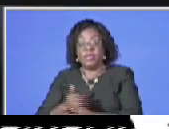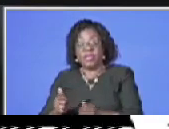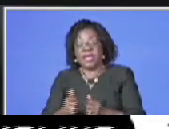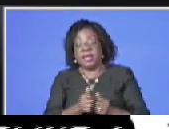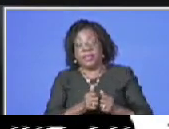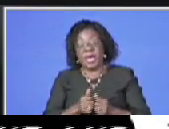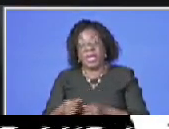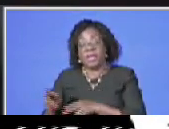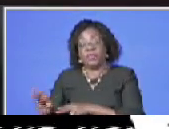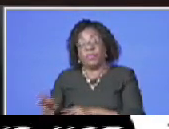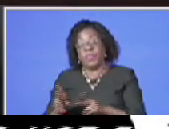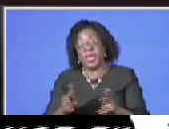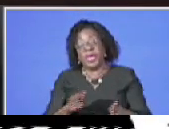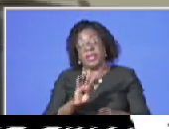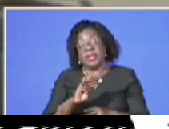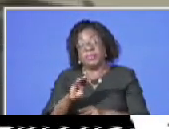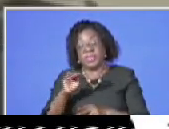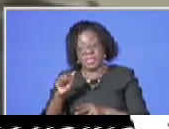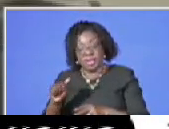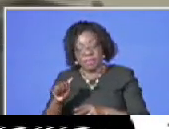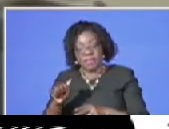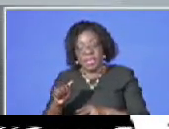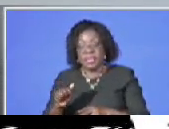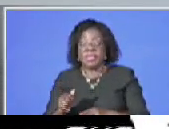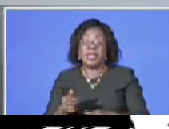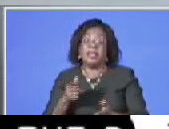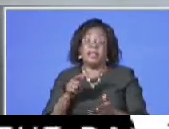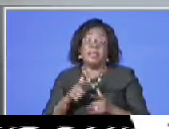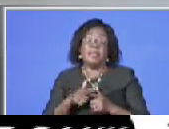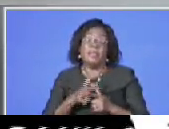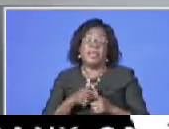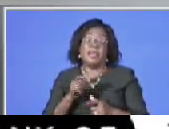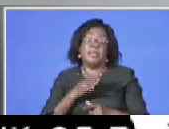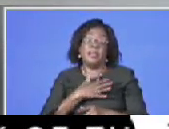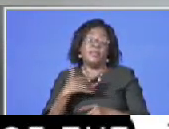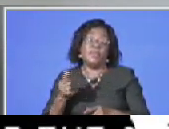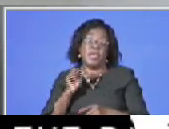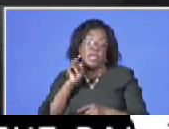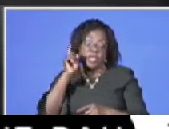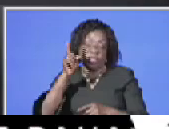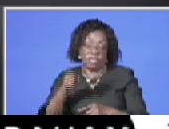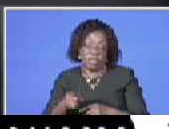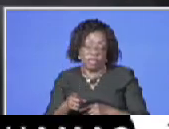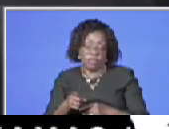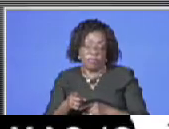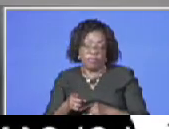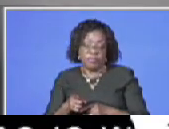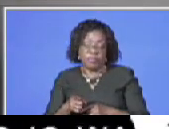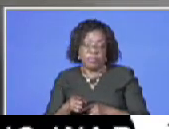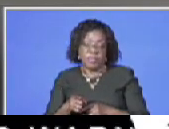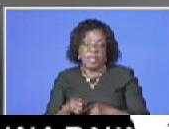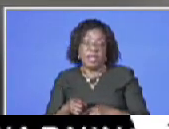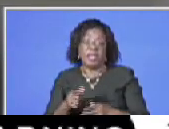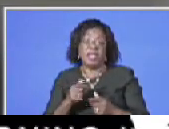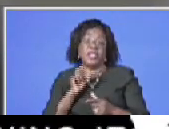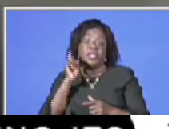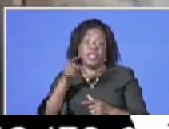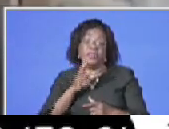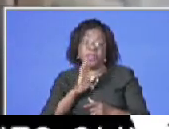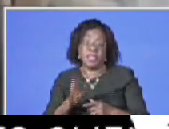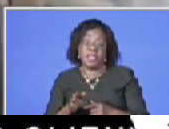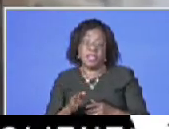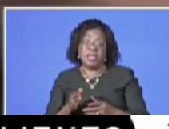prepared themselves, then by all means, then they should. But it's something that should be done in a very thoughtful